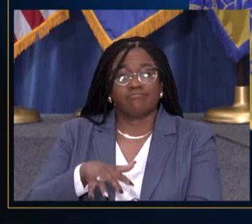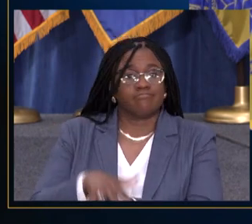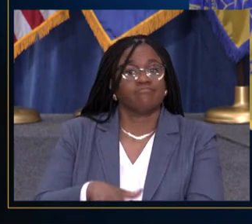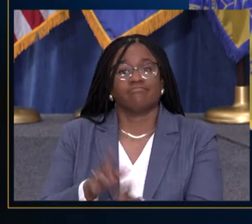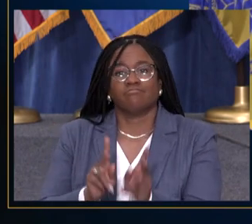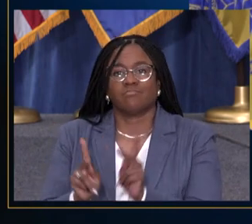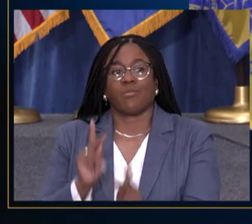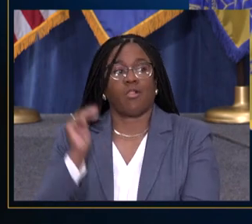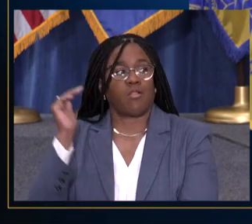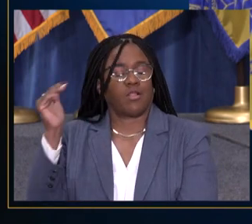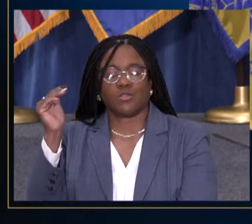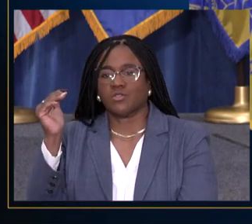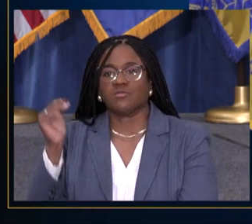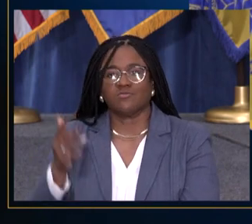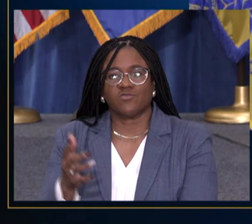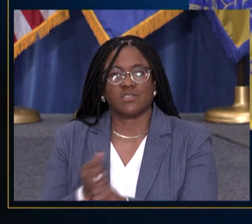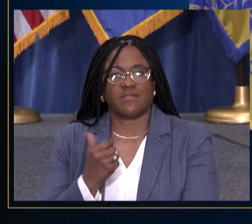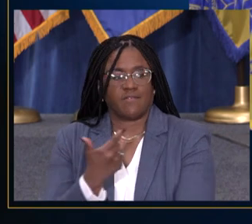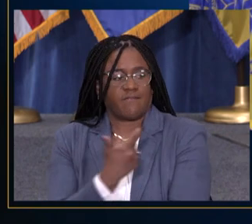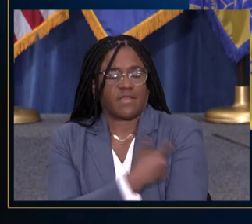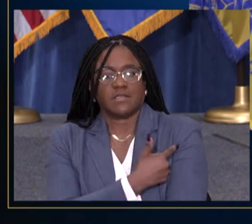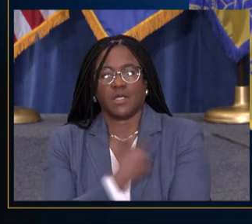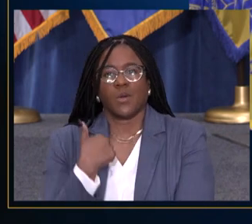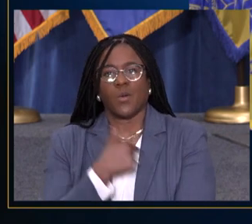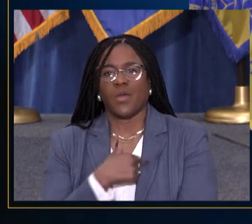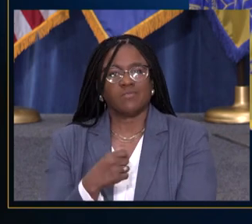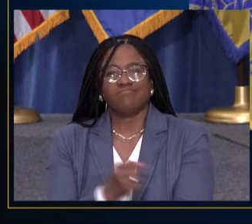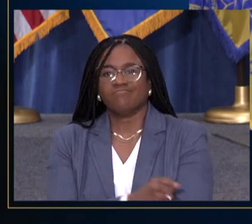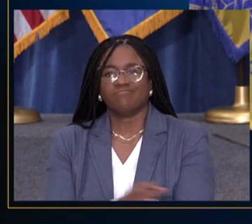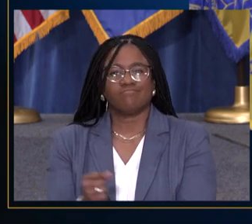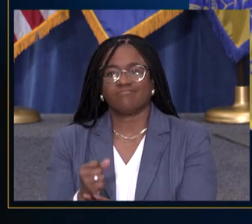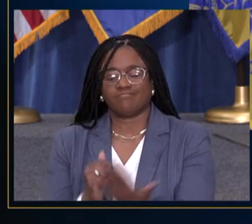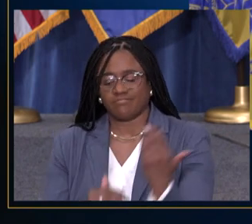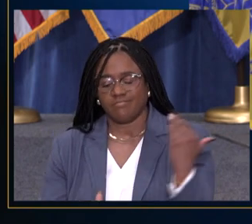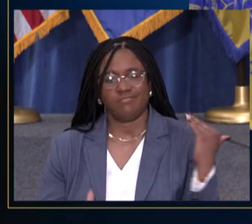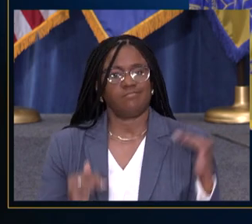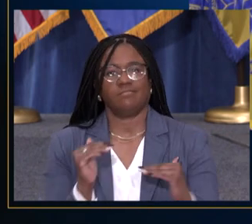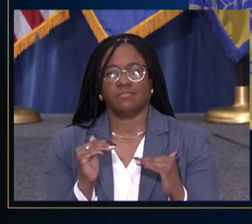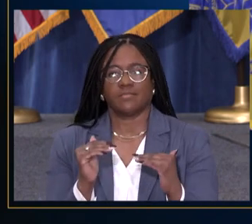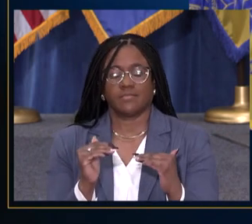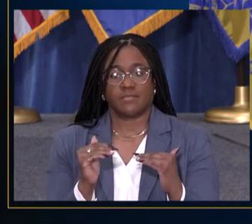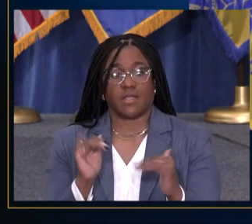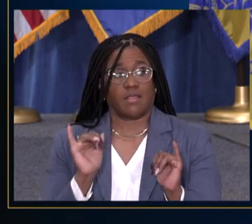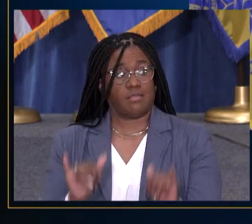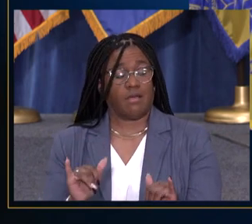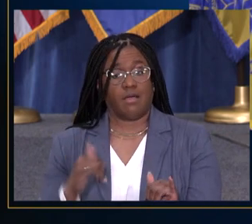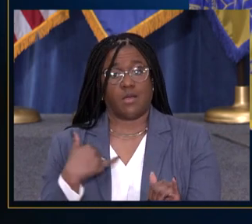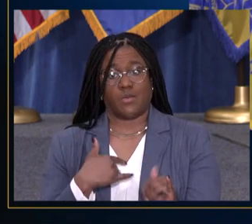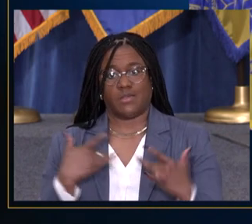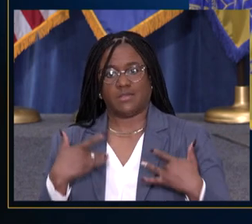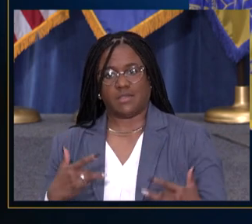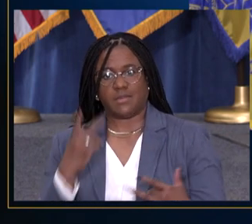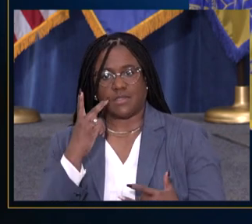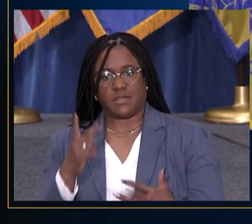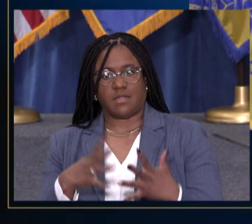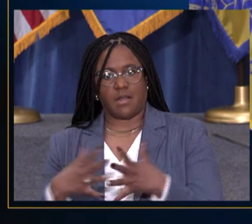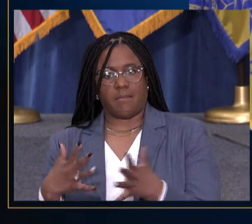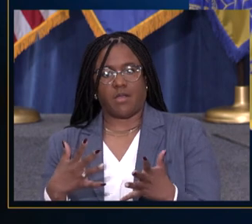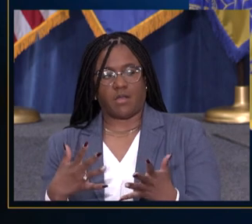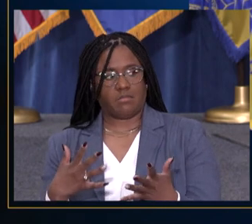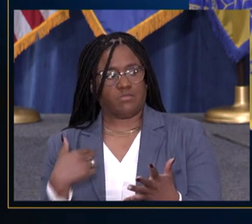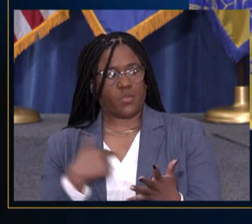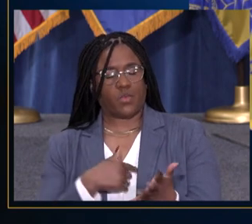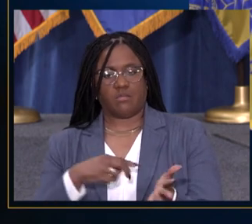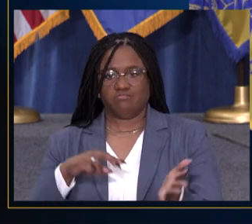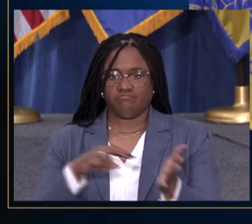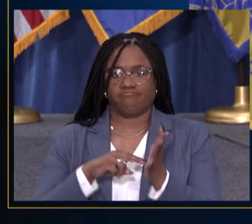had received that vaccine. We were able to erase the disparities that we typically see in America because we were